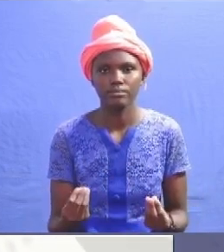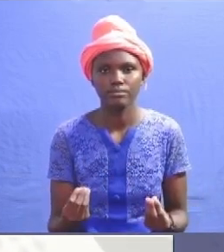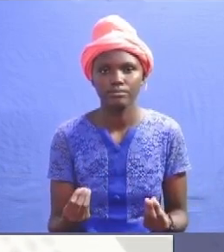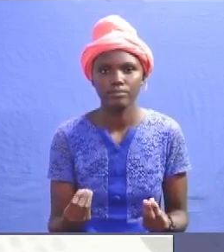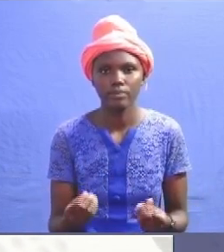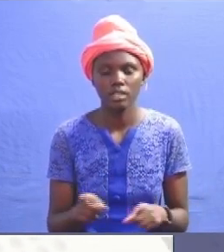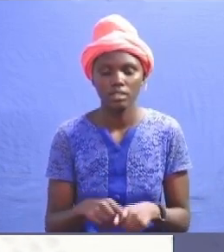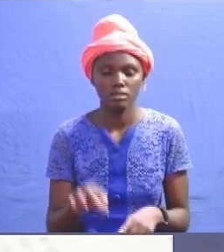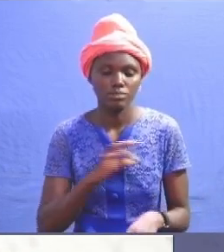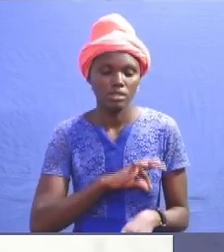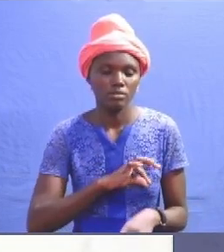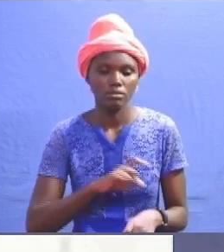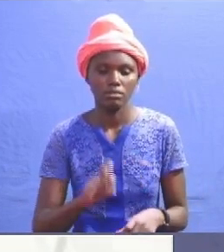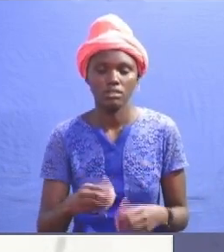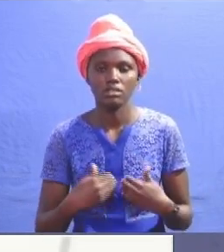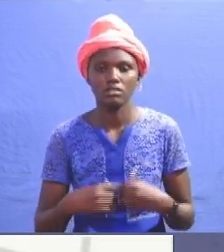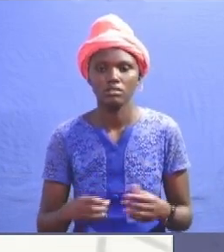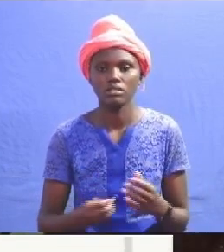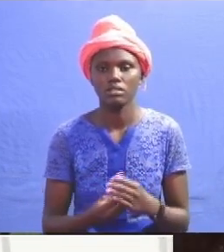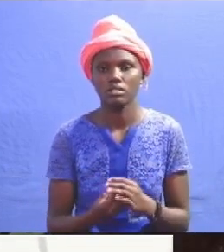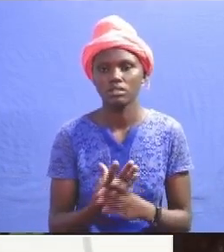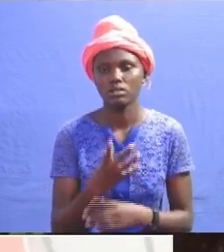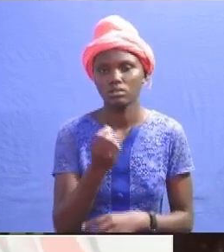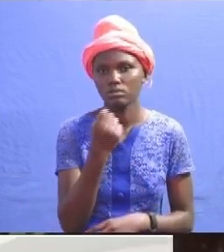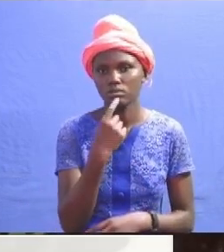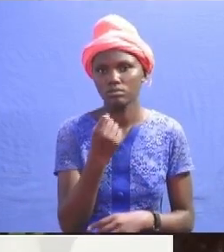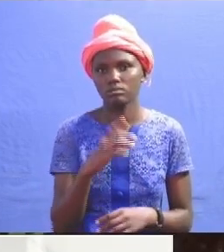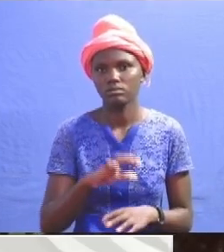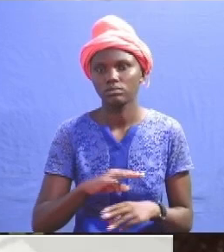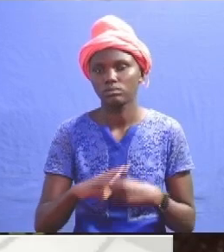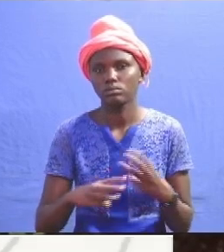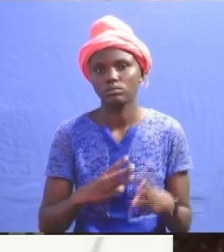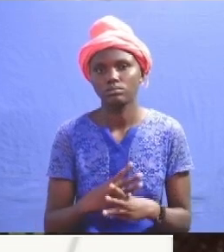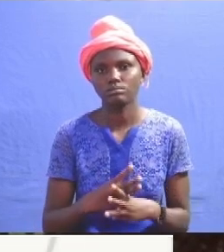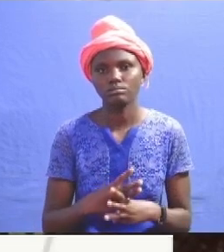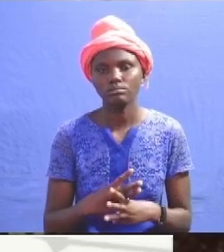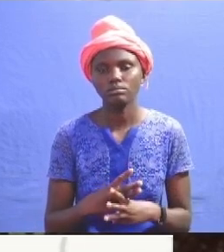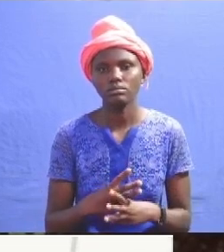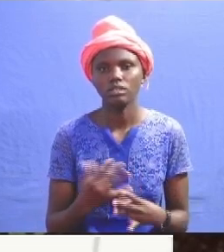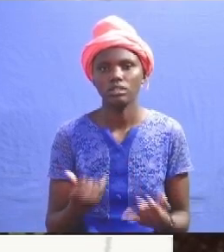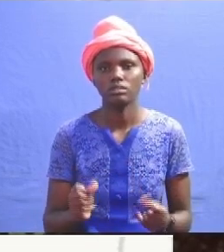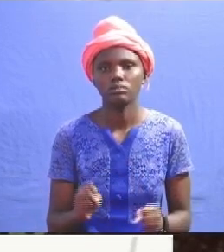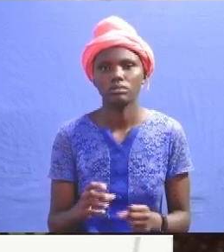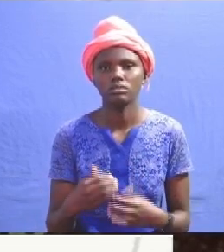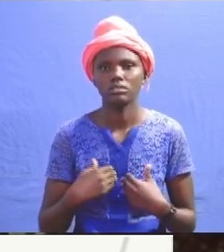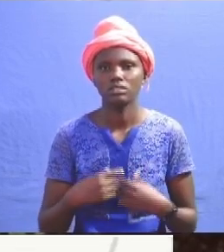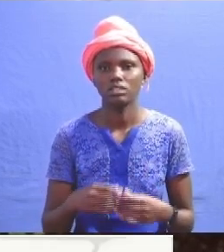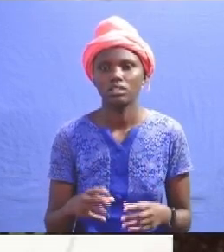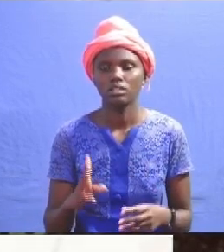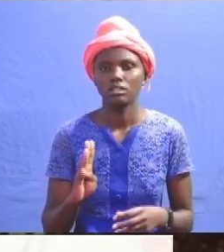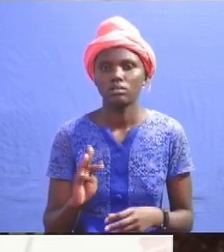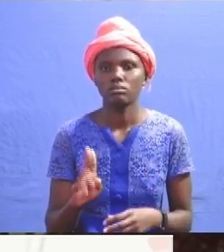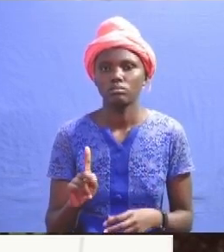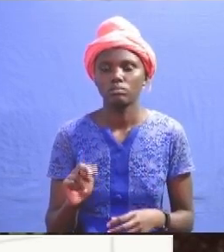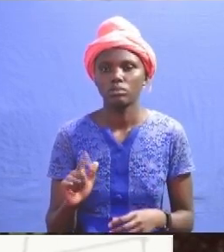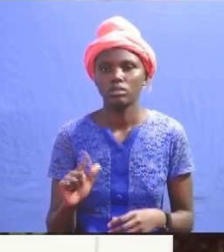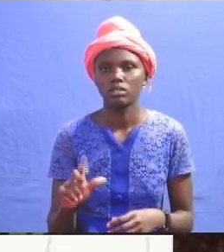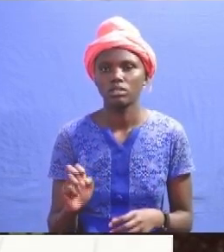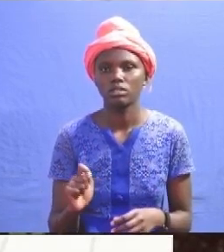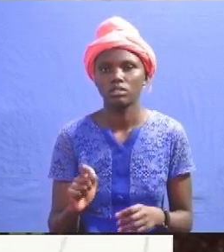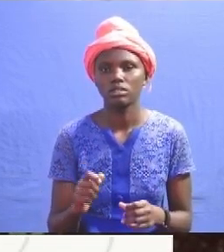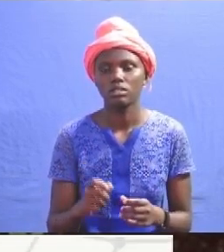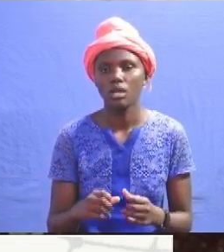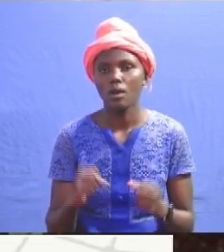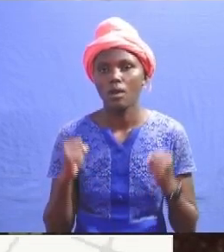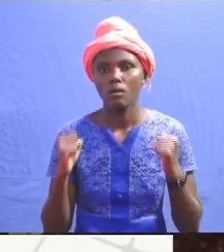achieving global food security. GMOs have been noted not as silver bullet, but they are a powerful tool. The